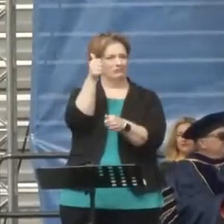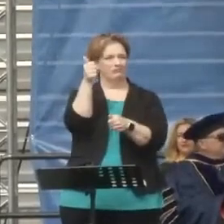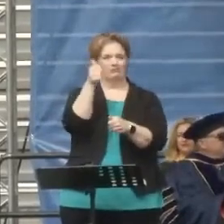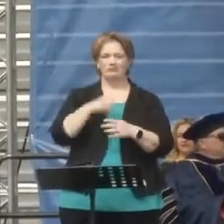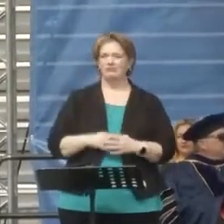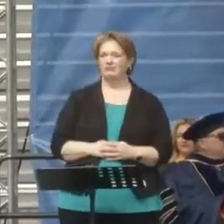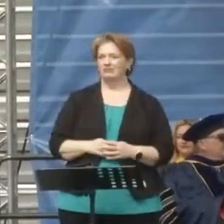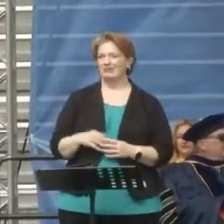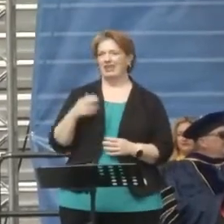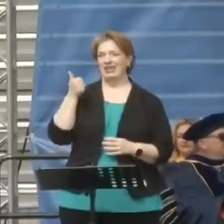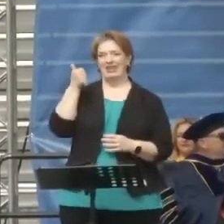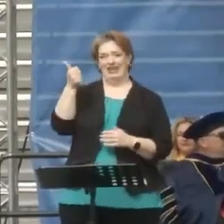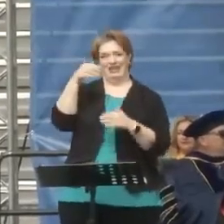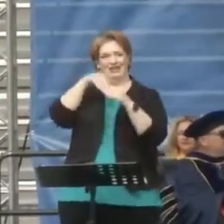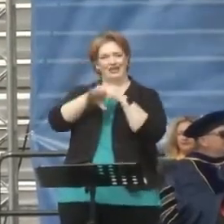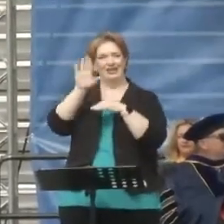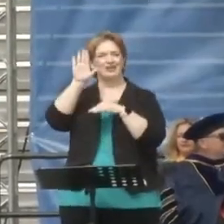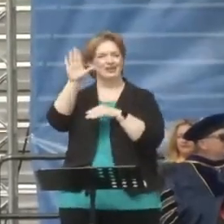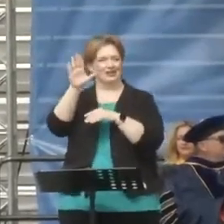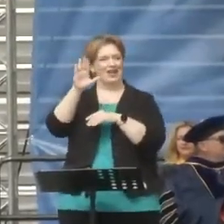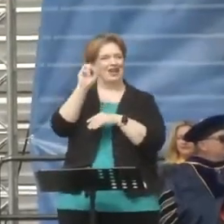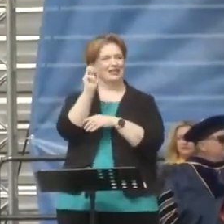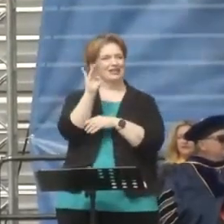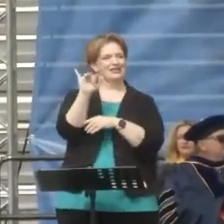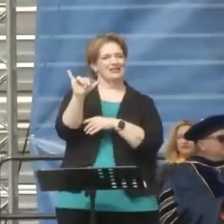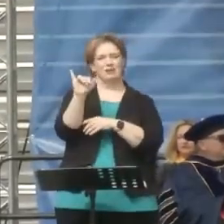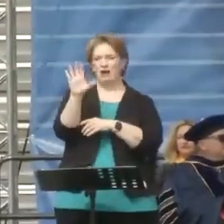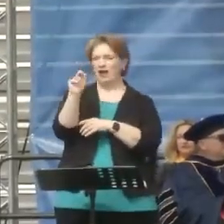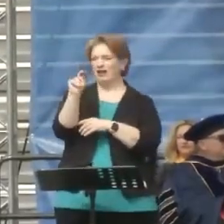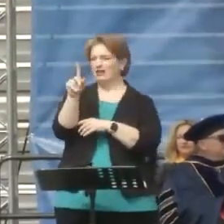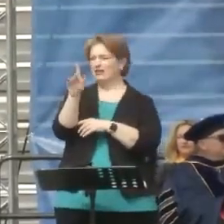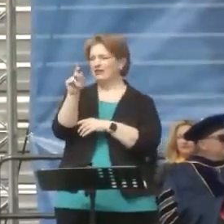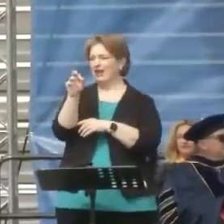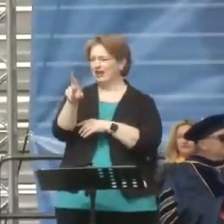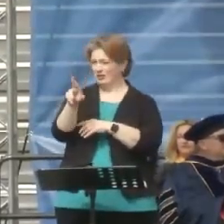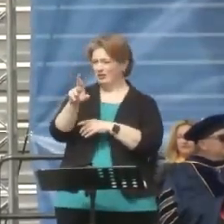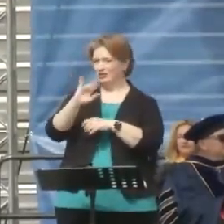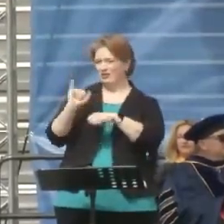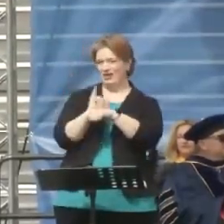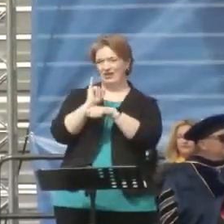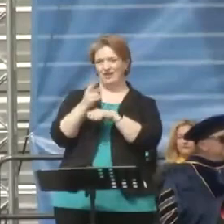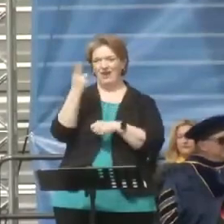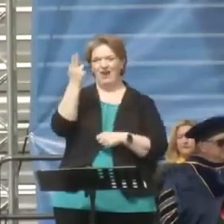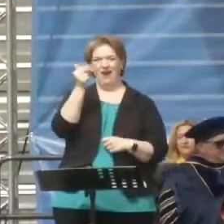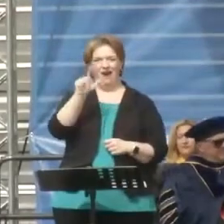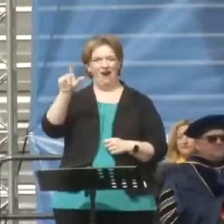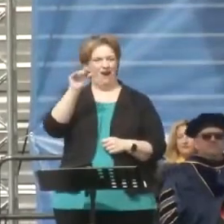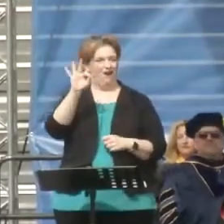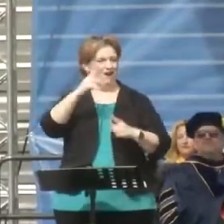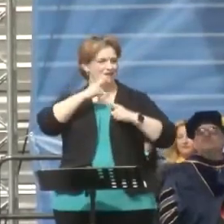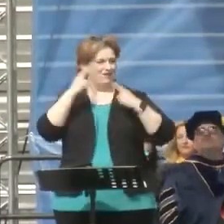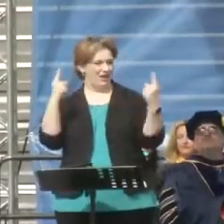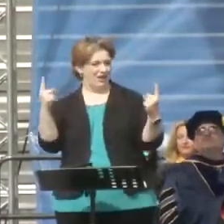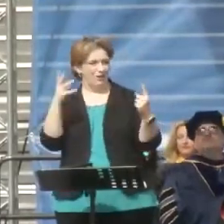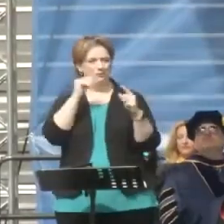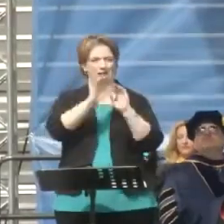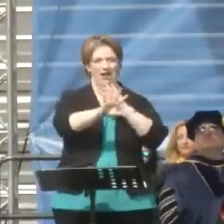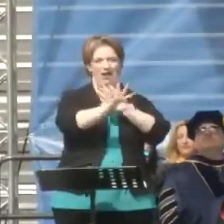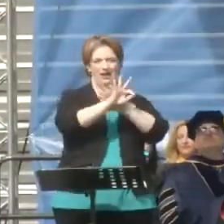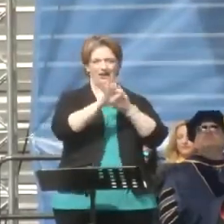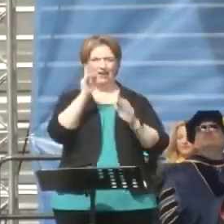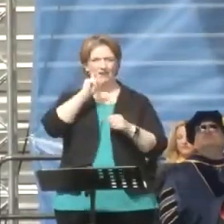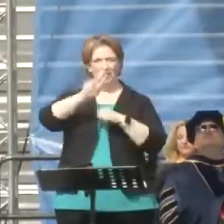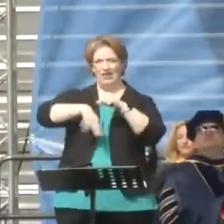into the Semiconductor Industry Association Hall of Fame and elected to the National Academy of